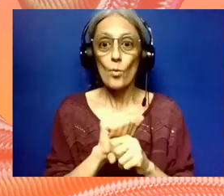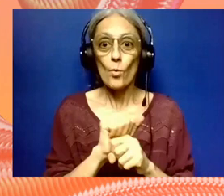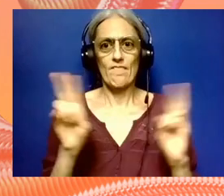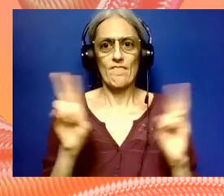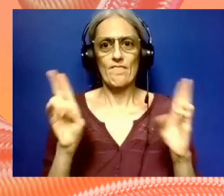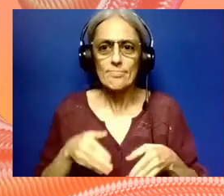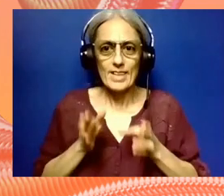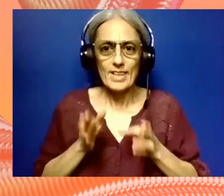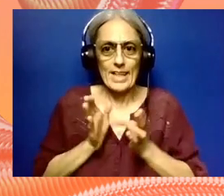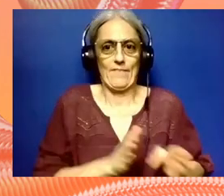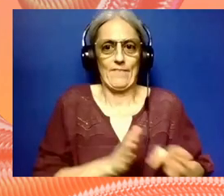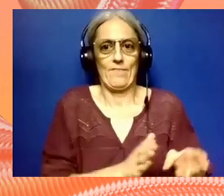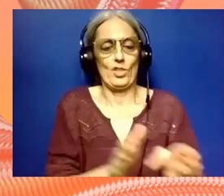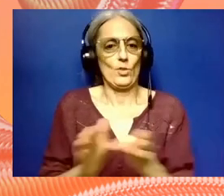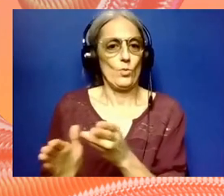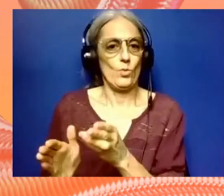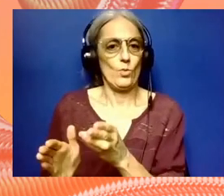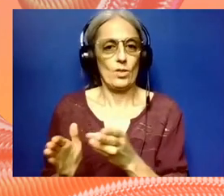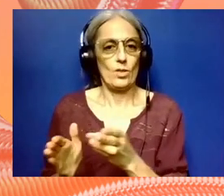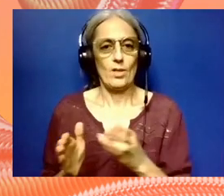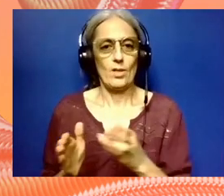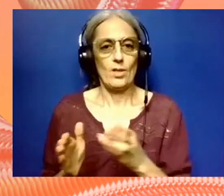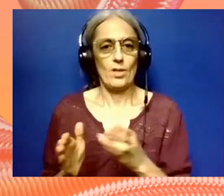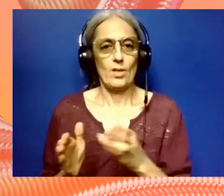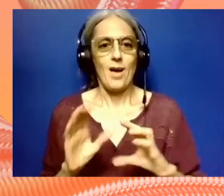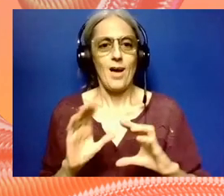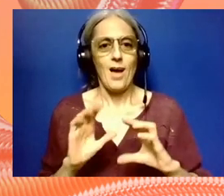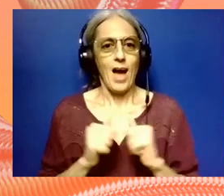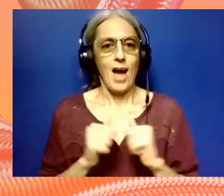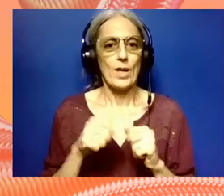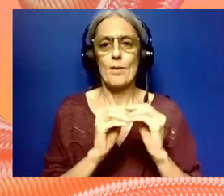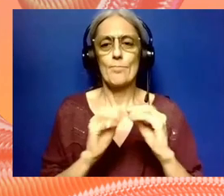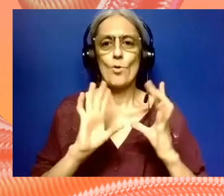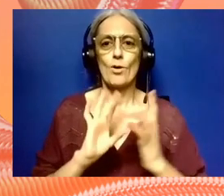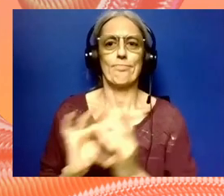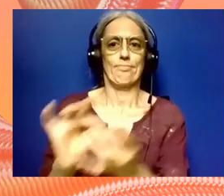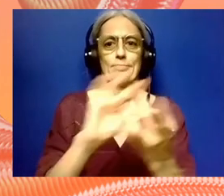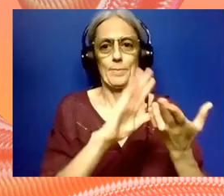because I know for any one of us who's like working with our chart,